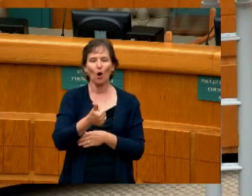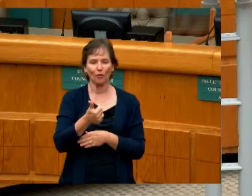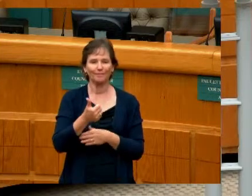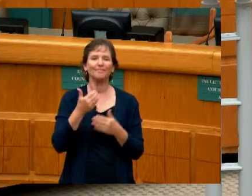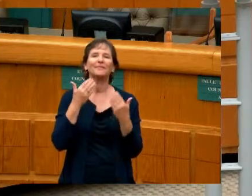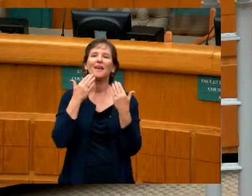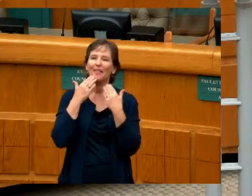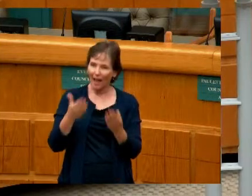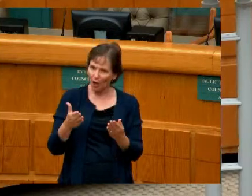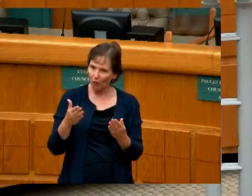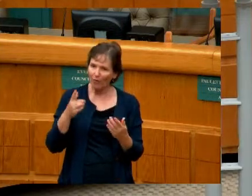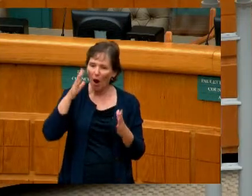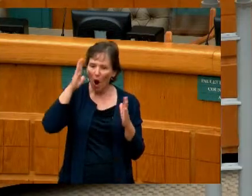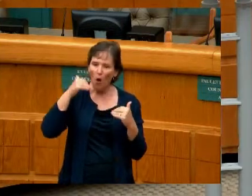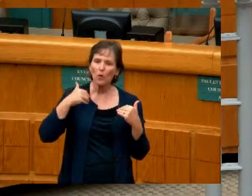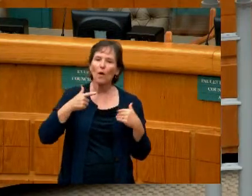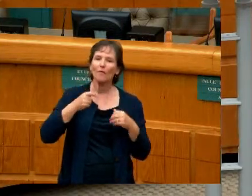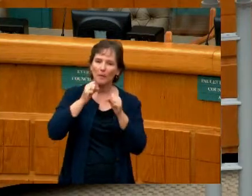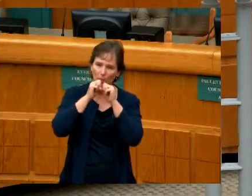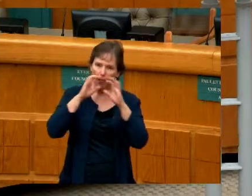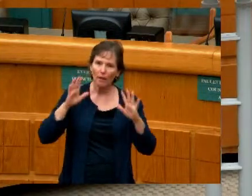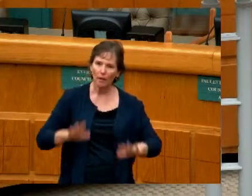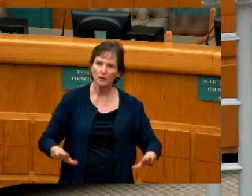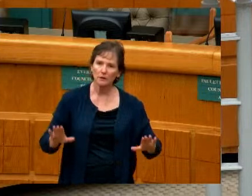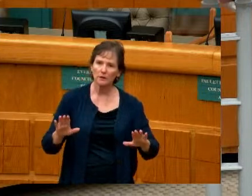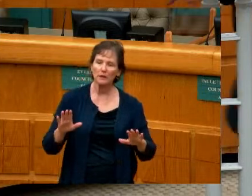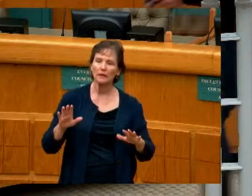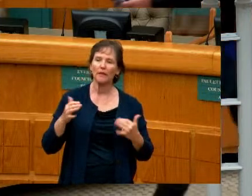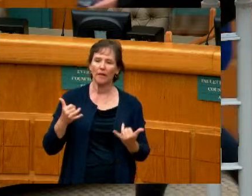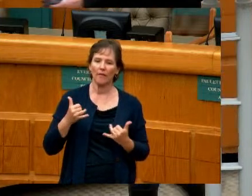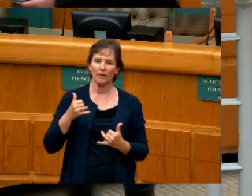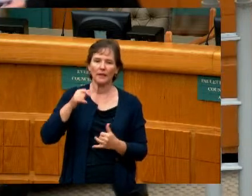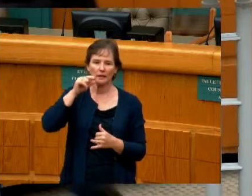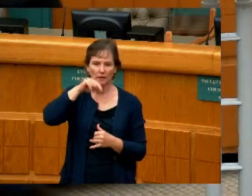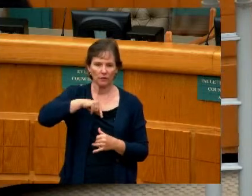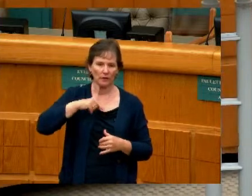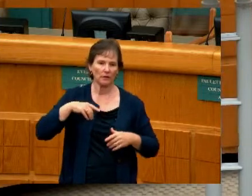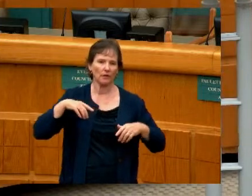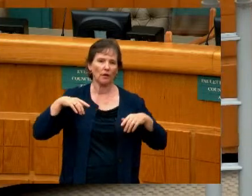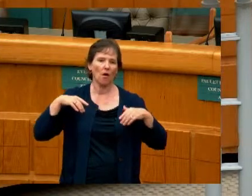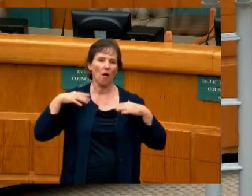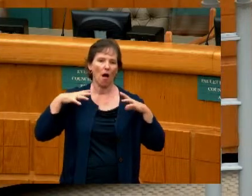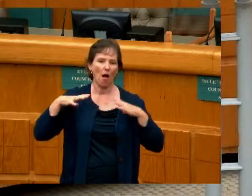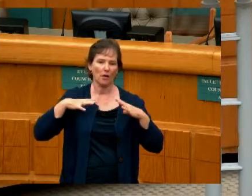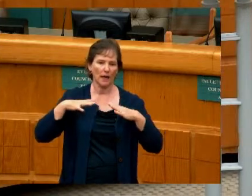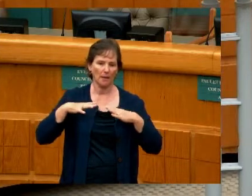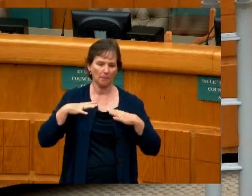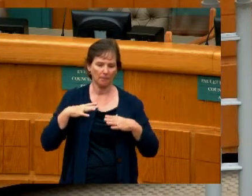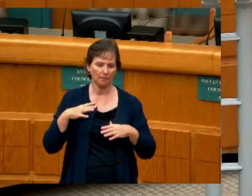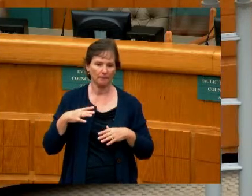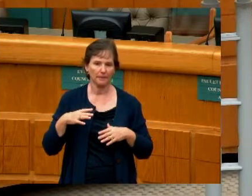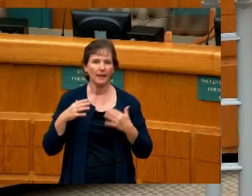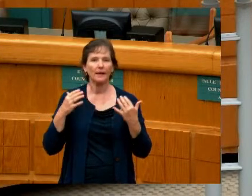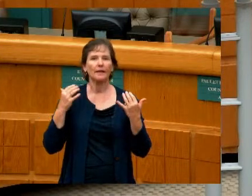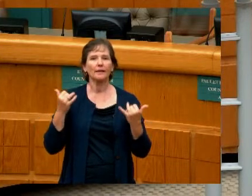promise of tomorrow. Thank you all, and I hope you do have a very, very blessed holiday.